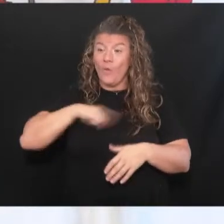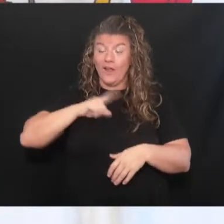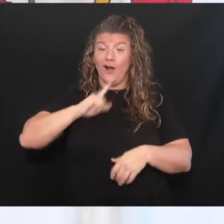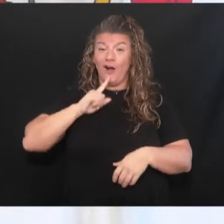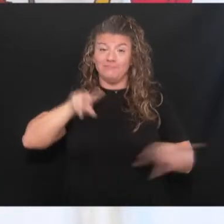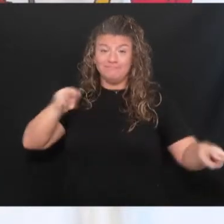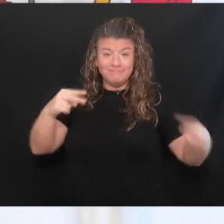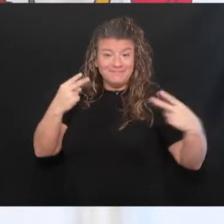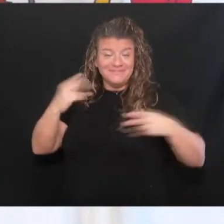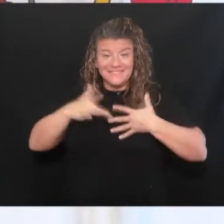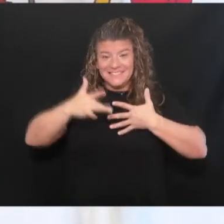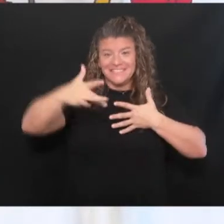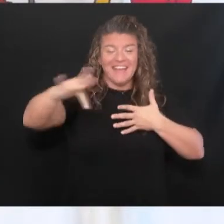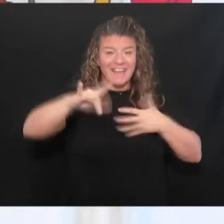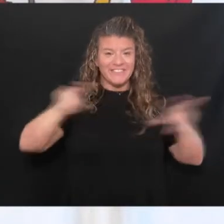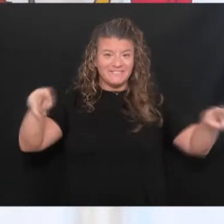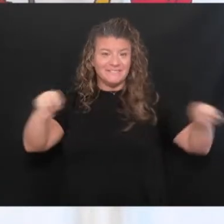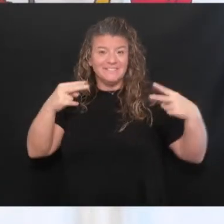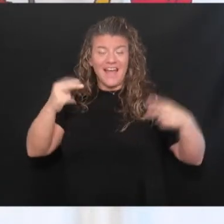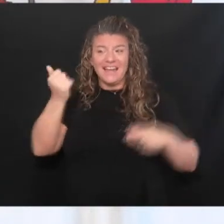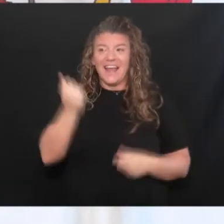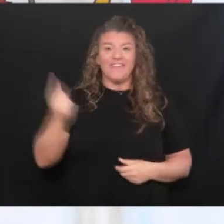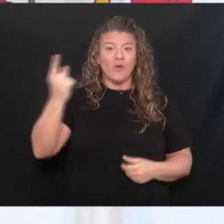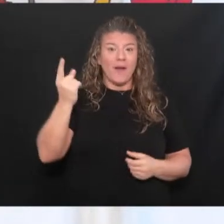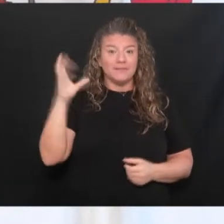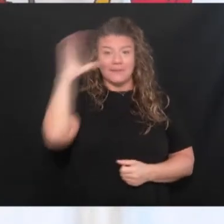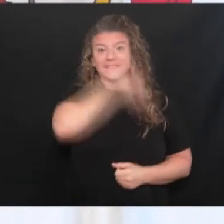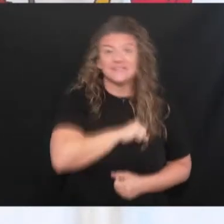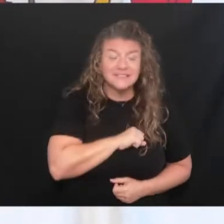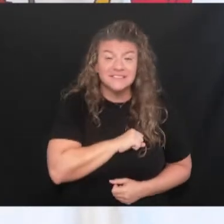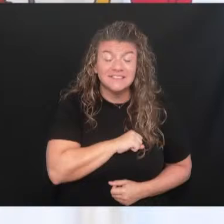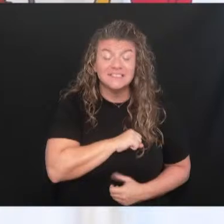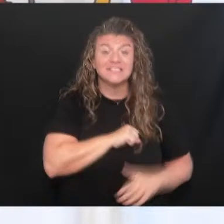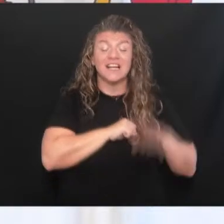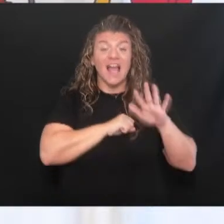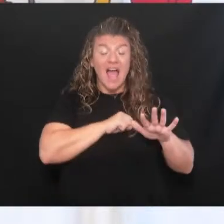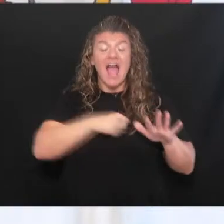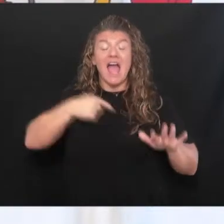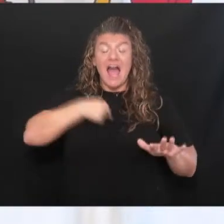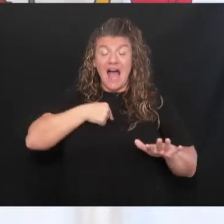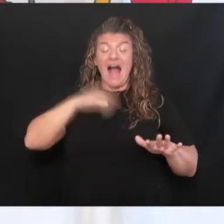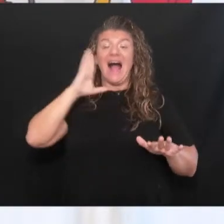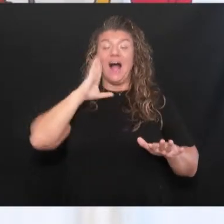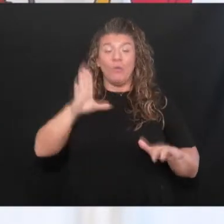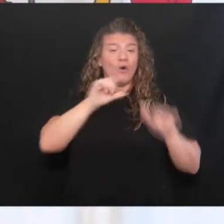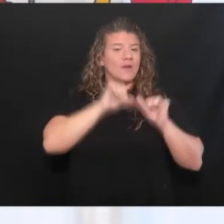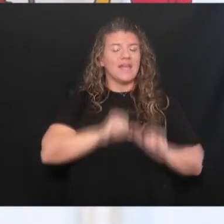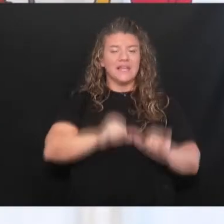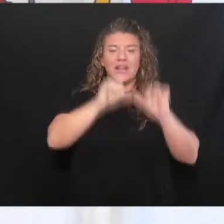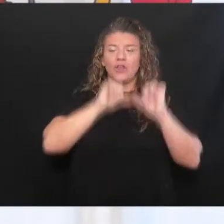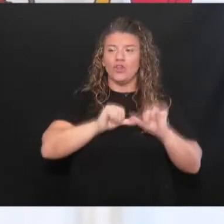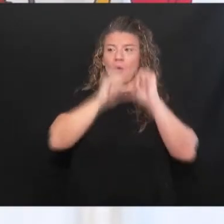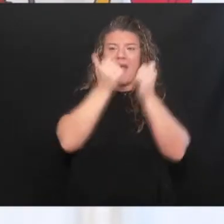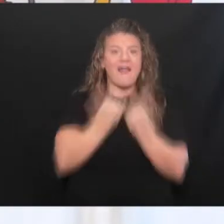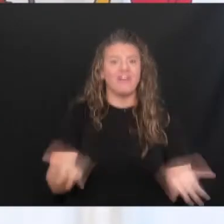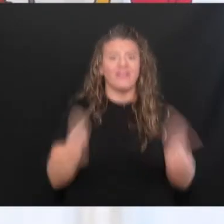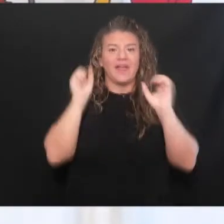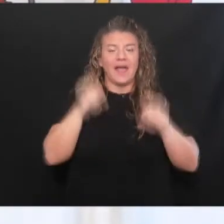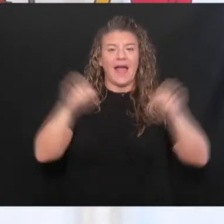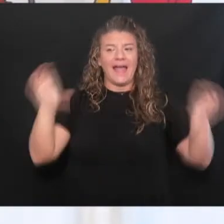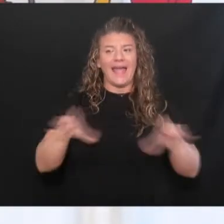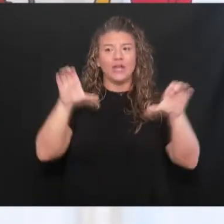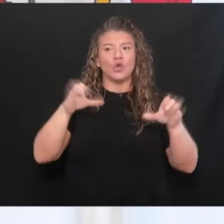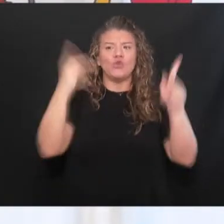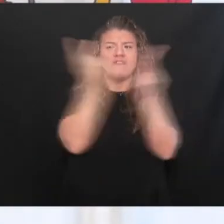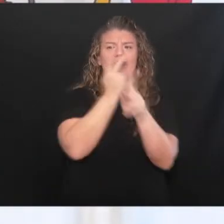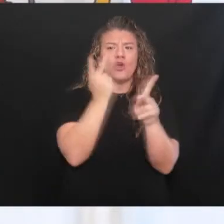rough that we've really missed and everything. And I'm going to continue in every way I know to try to figure out a